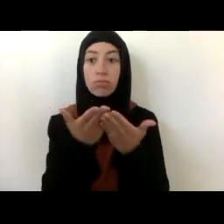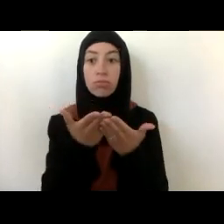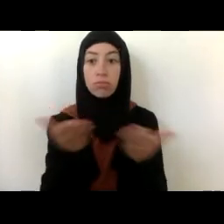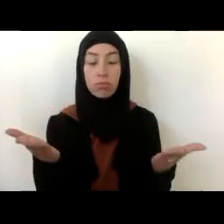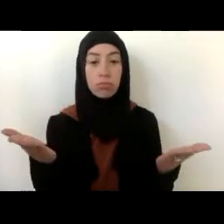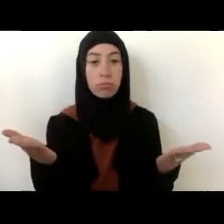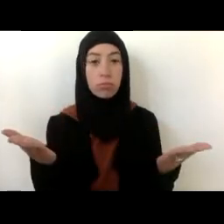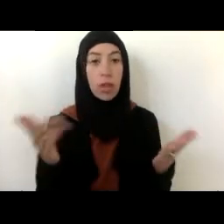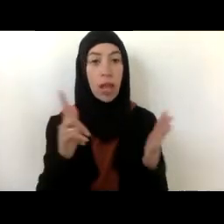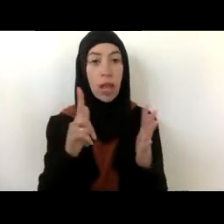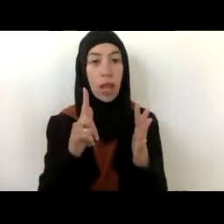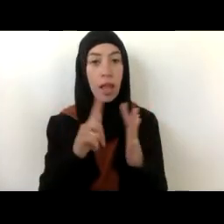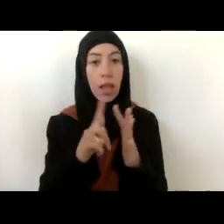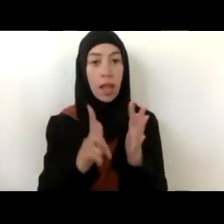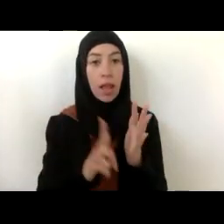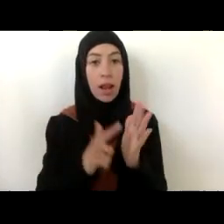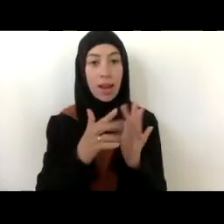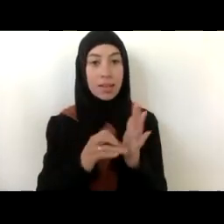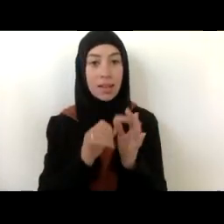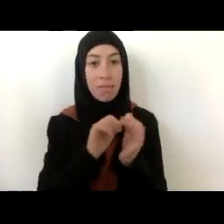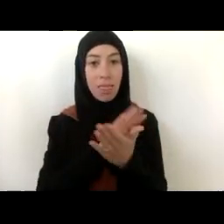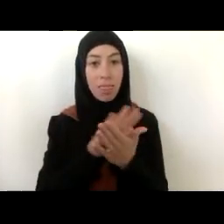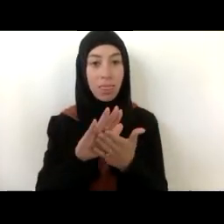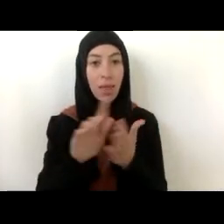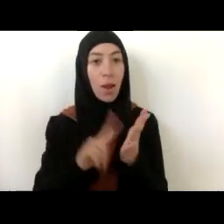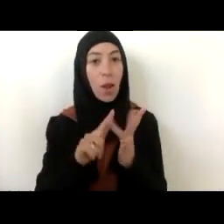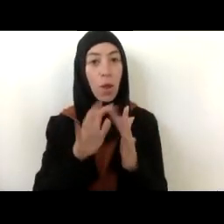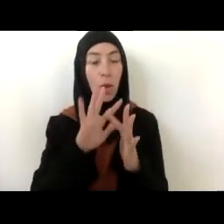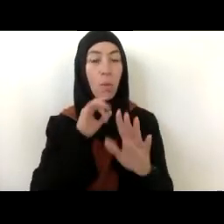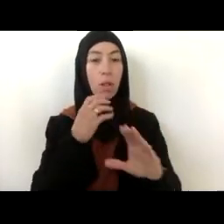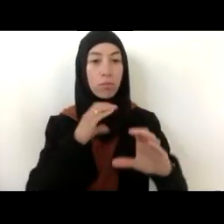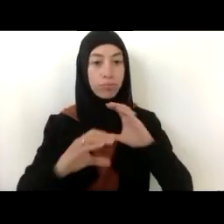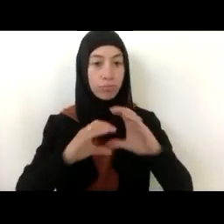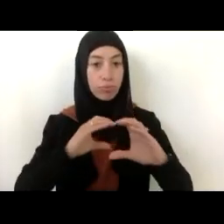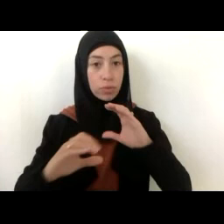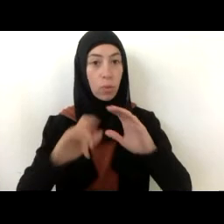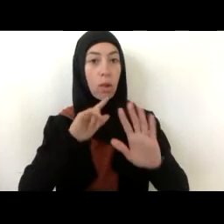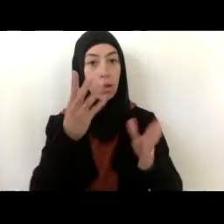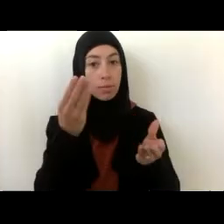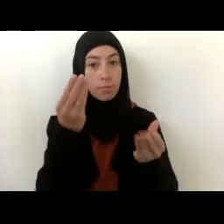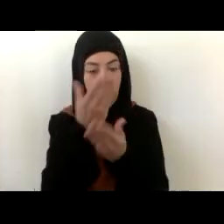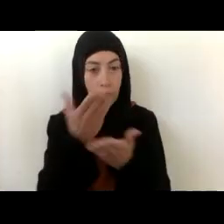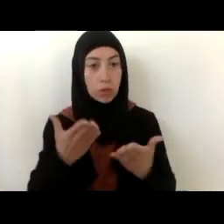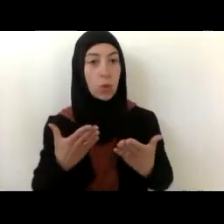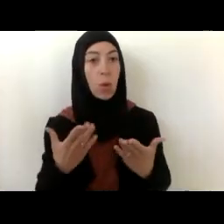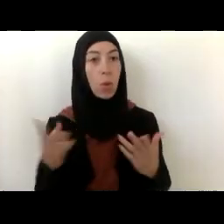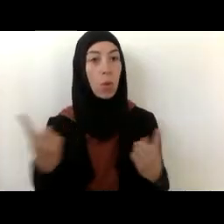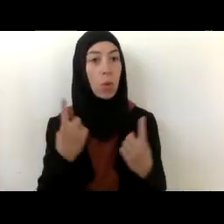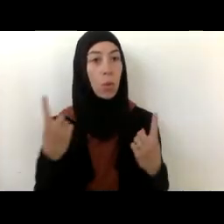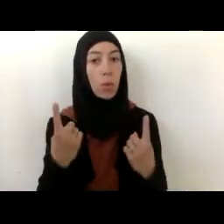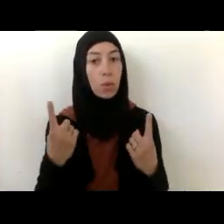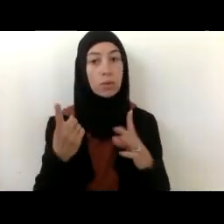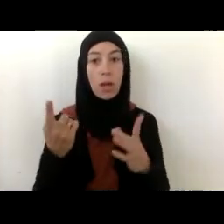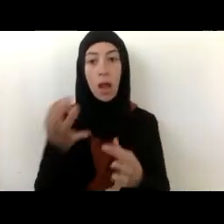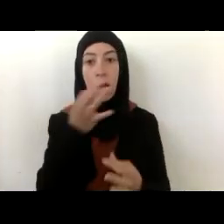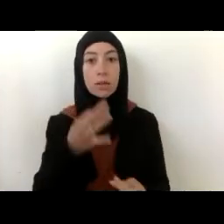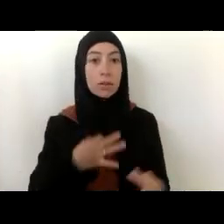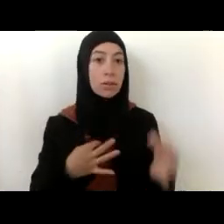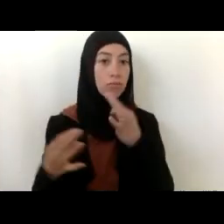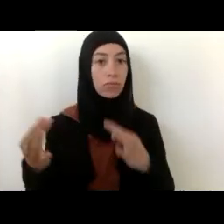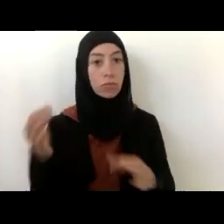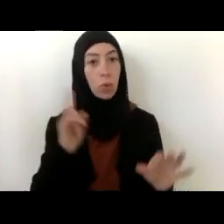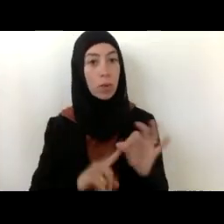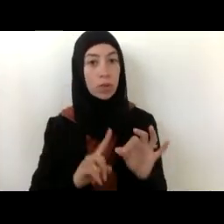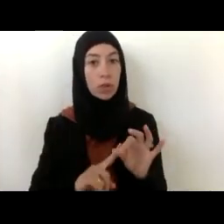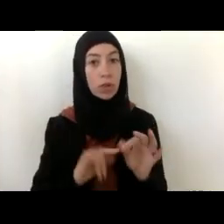Elizabeth Lowe, our Senior Manager of Communications, who's going to facilitate the questions that have been received in the chat. So